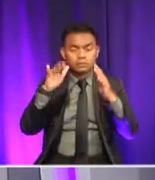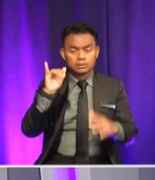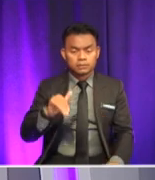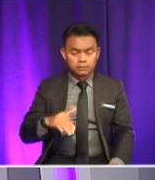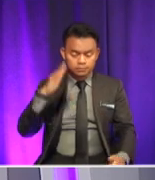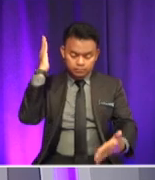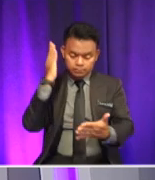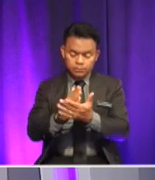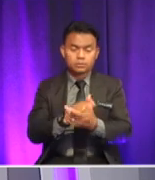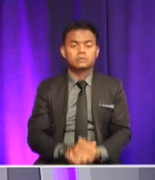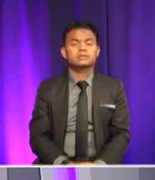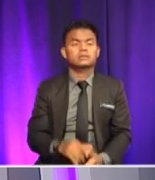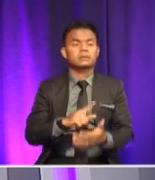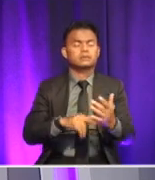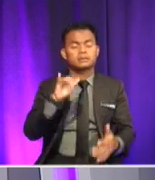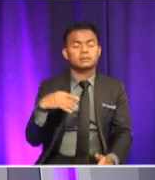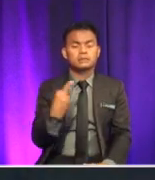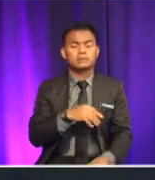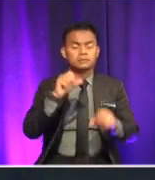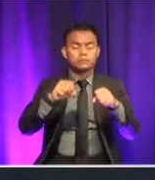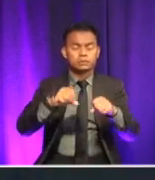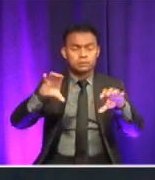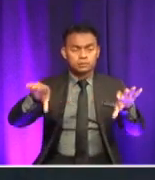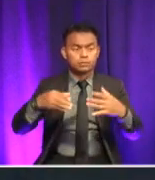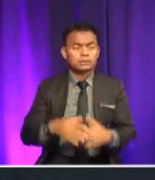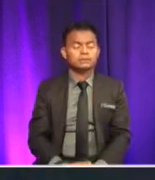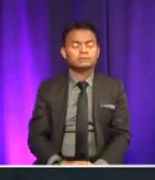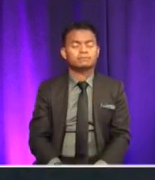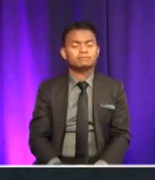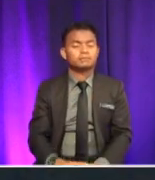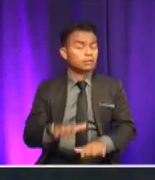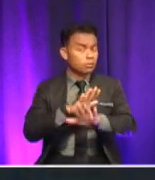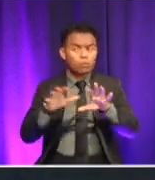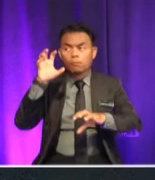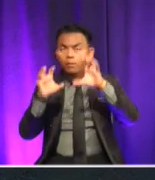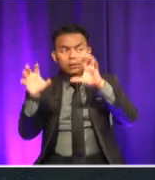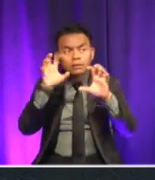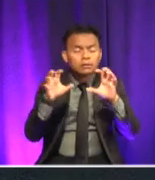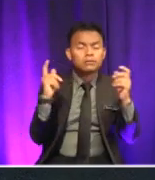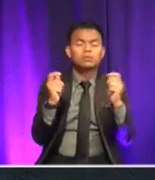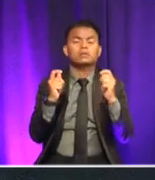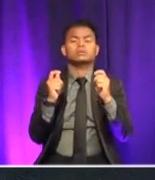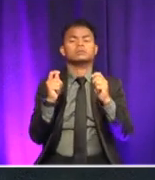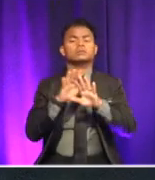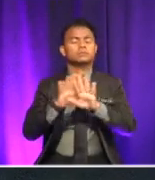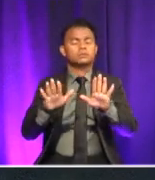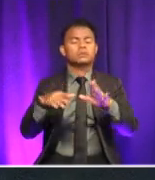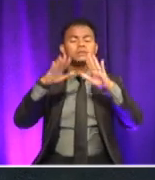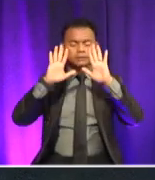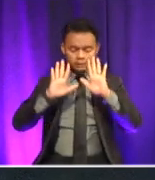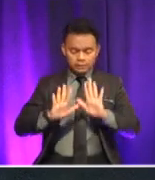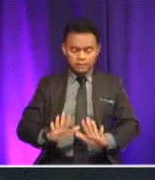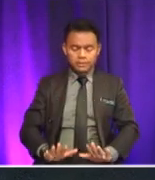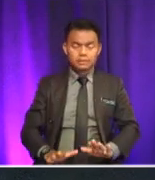Yes. So what can we do about this? Okay. Don't panic. Number one, please don't panic. Relax. You'll be